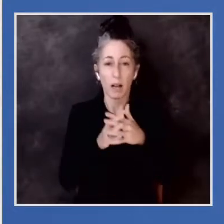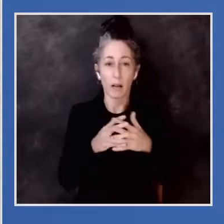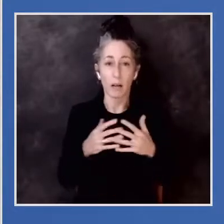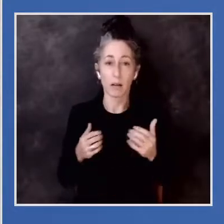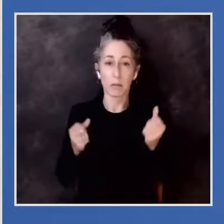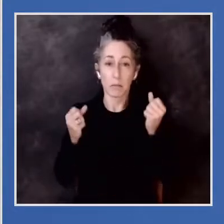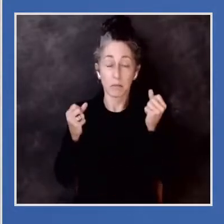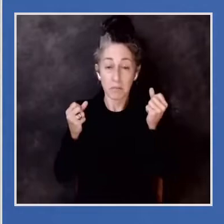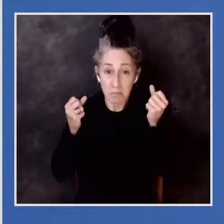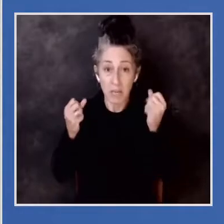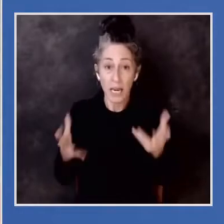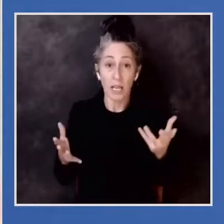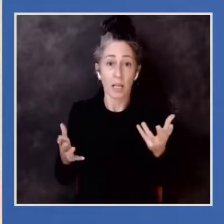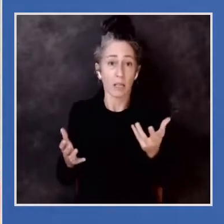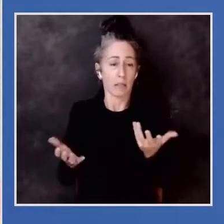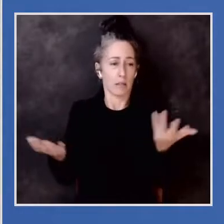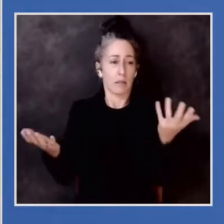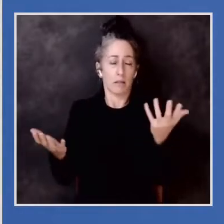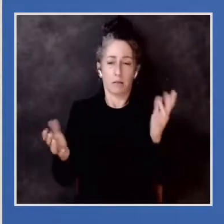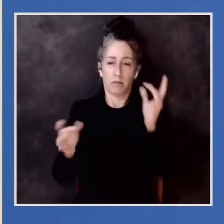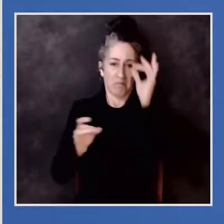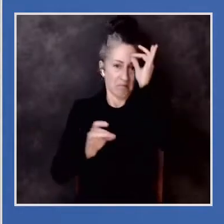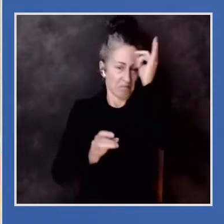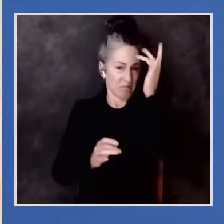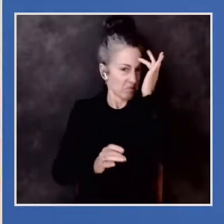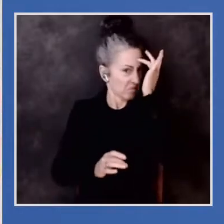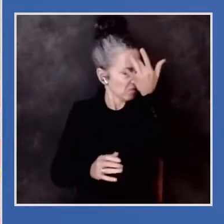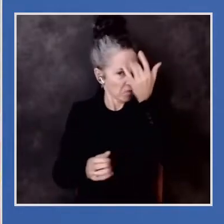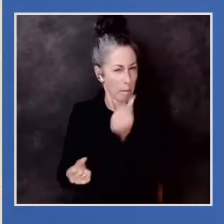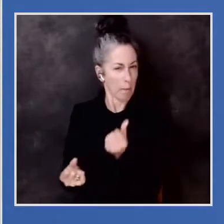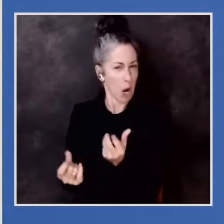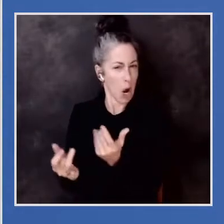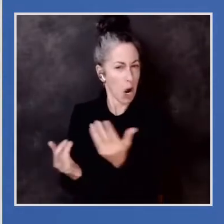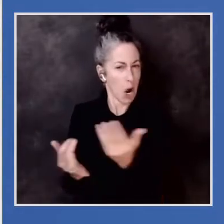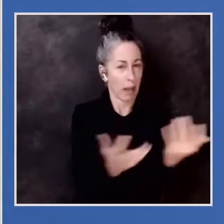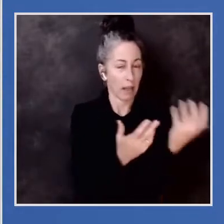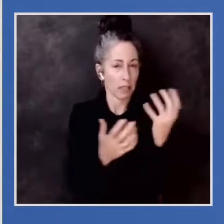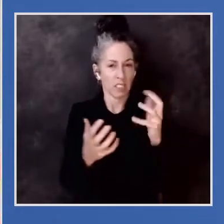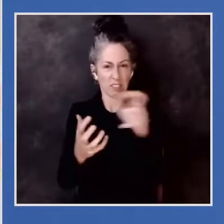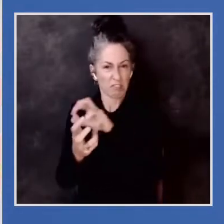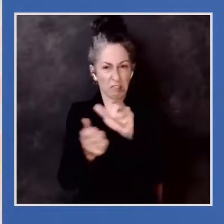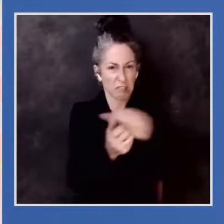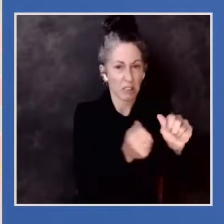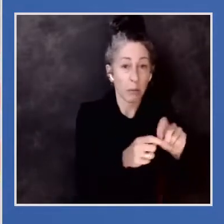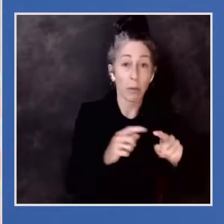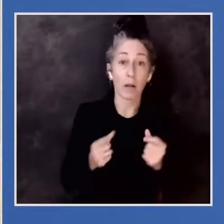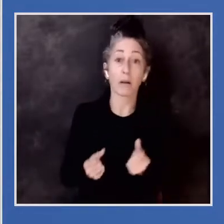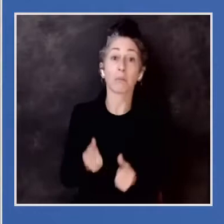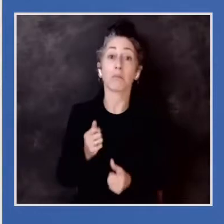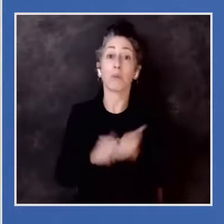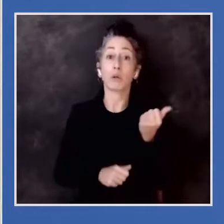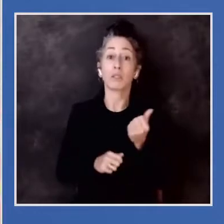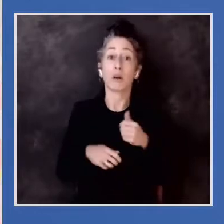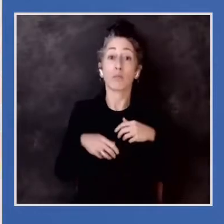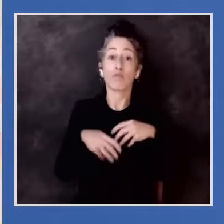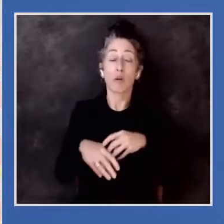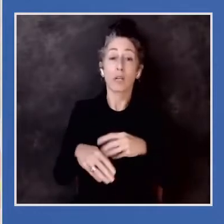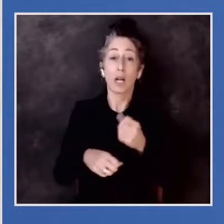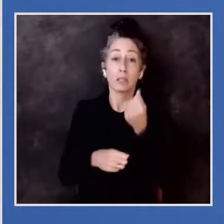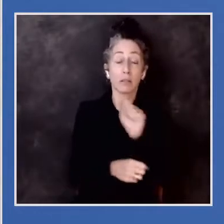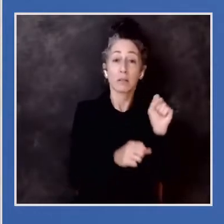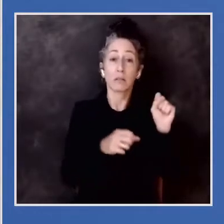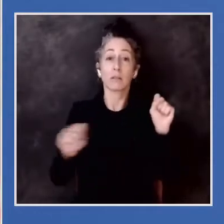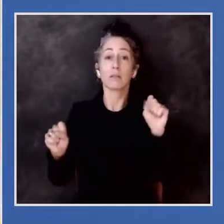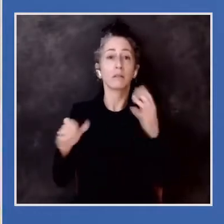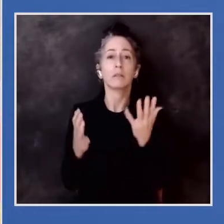and looting and violence that can't be tolerated and won't. But much of it is a cry for justice from